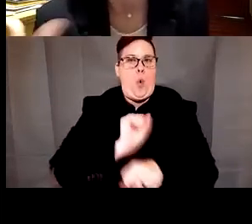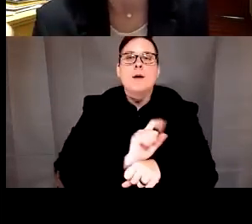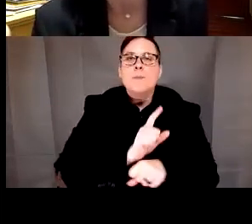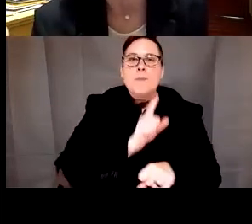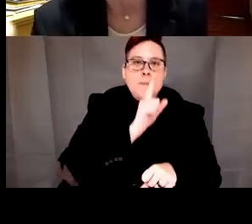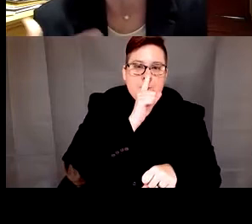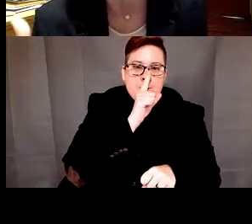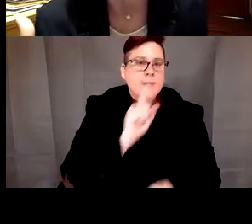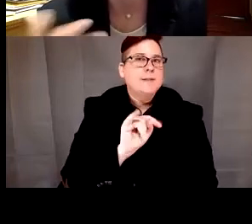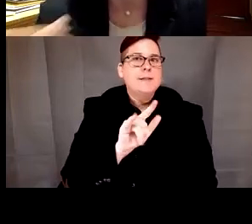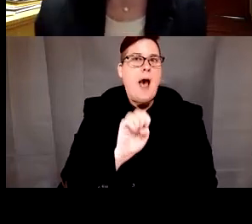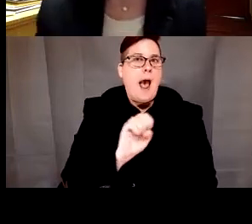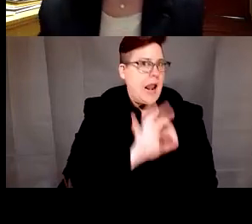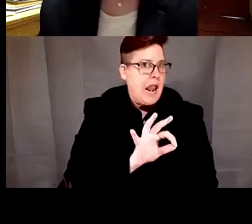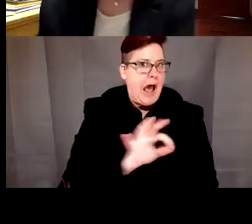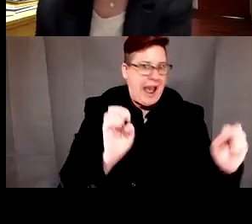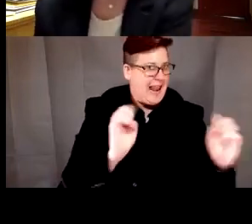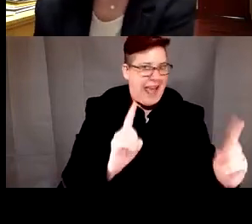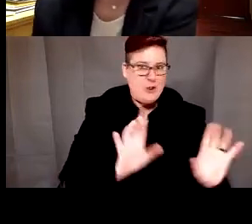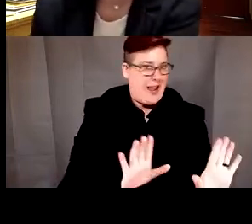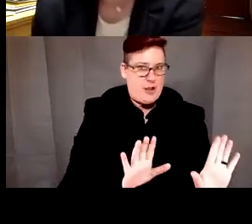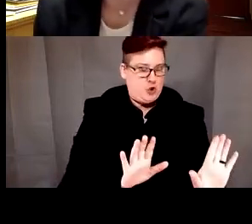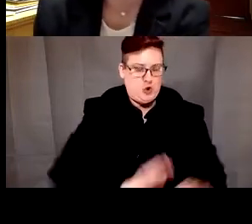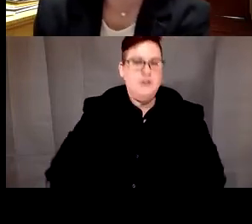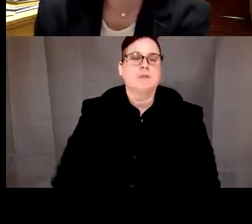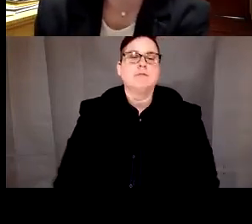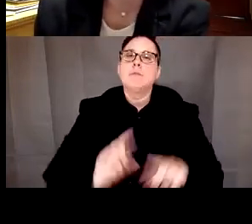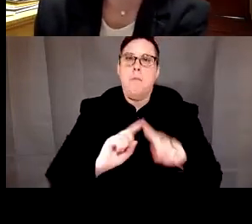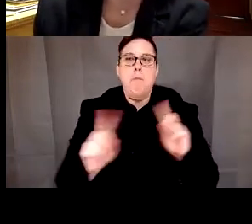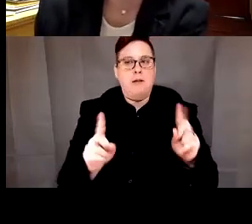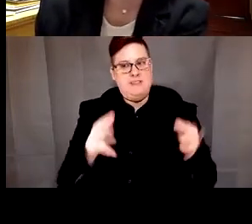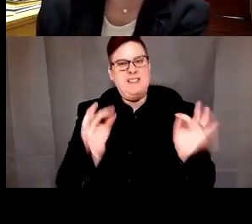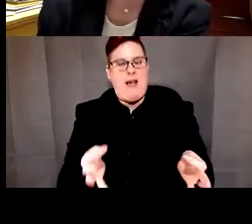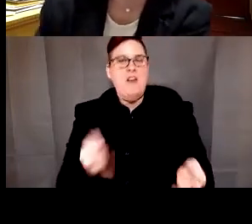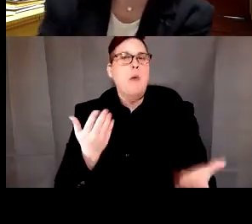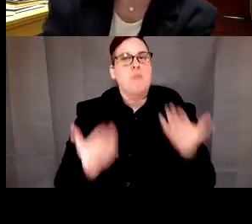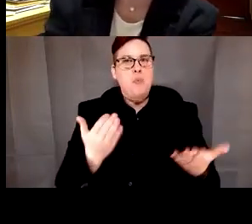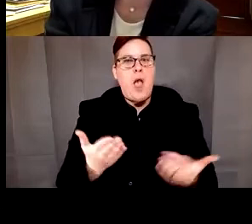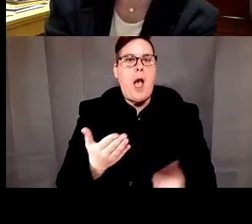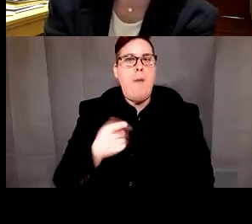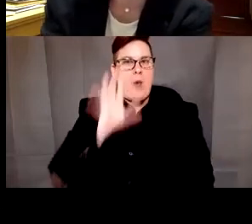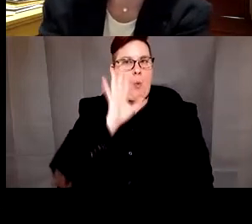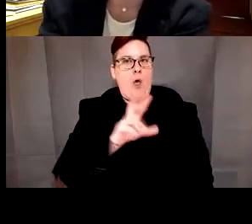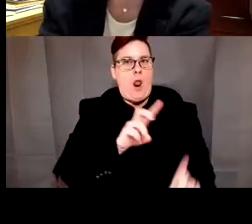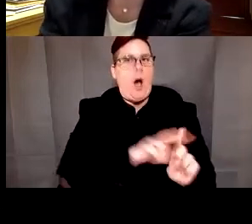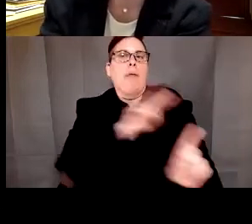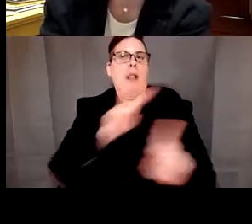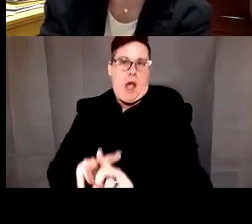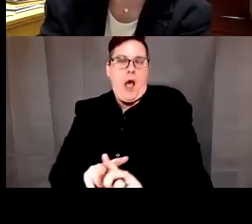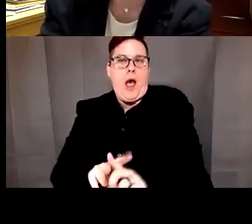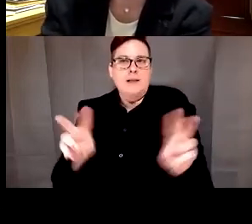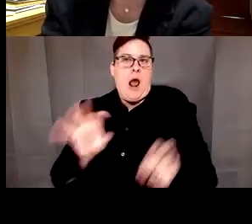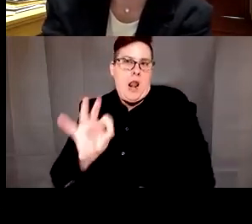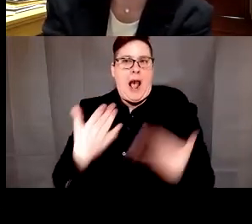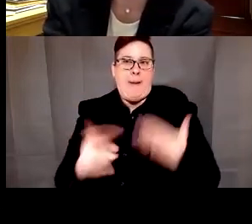about Title IX, which is education institutions, but it's certainly likely that it's going to be extended to Title IX. There may need to be